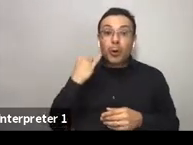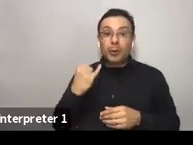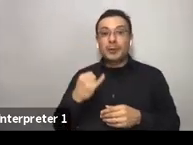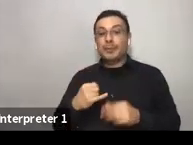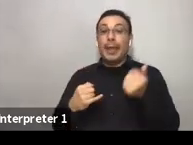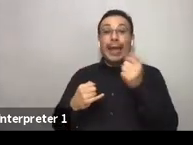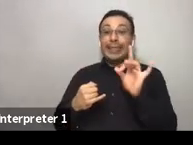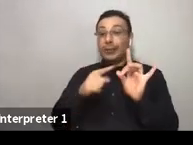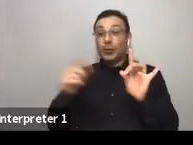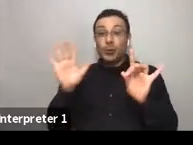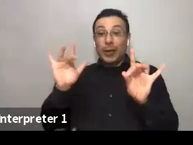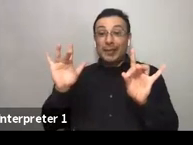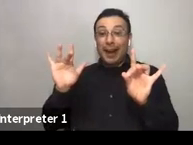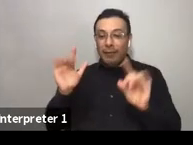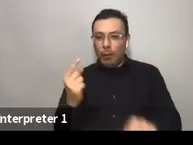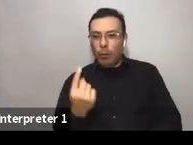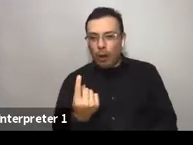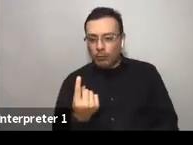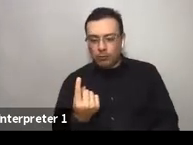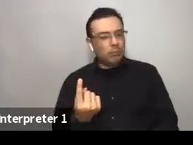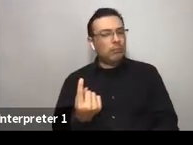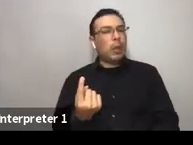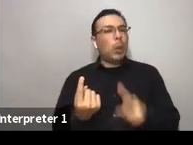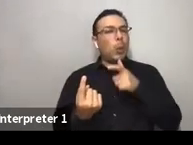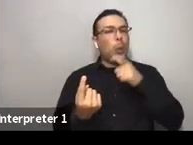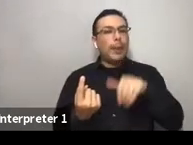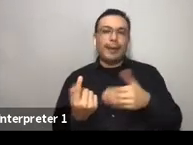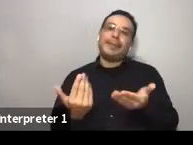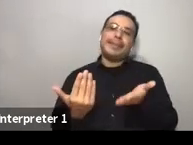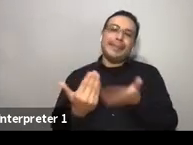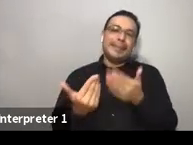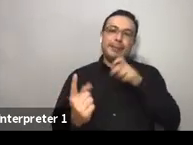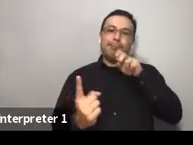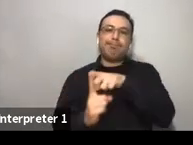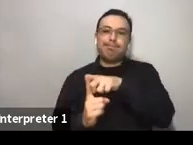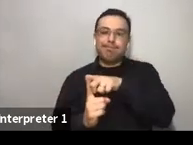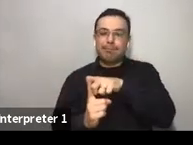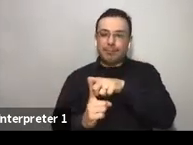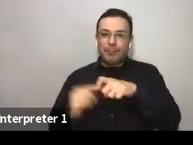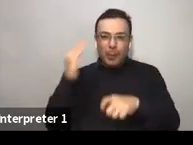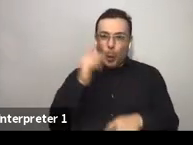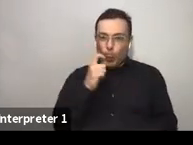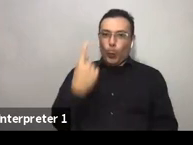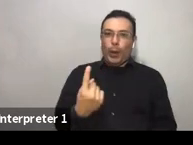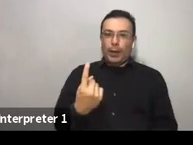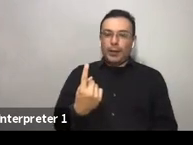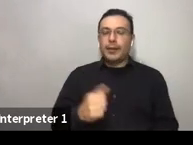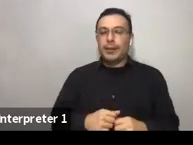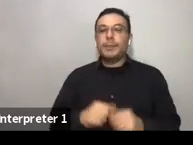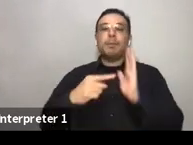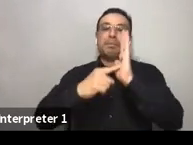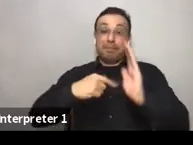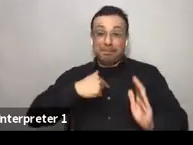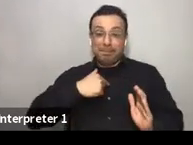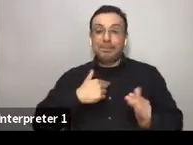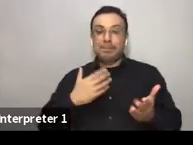a particular category, as we talked about a little earlier. So if a survivor, as I said earlier, I live here in the Bay Area, right? So